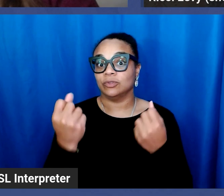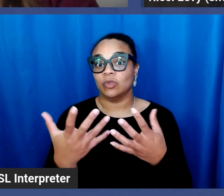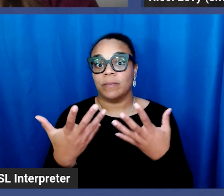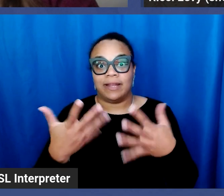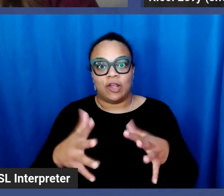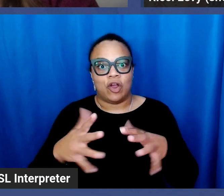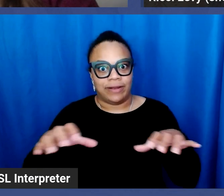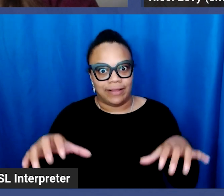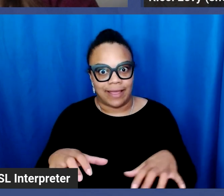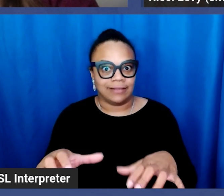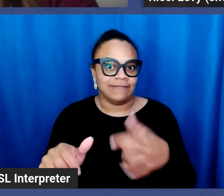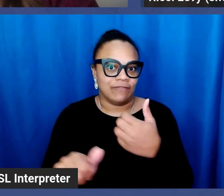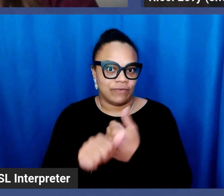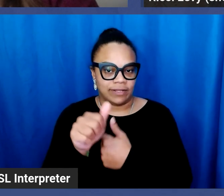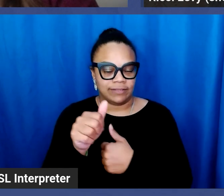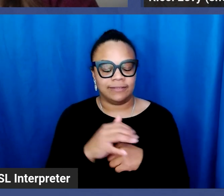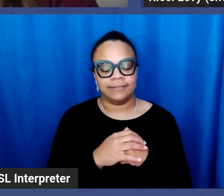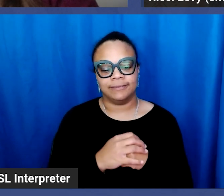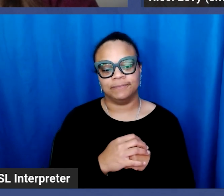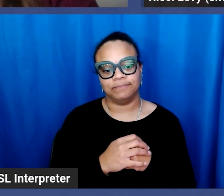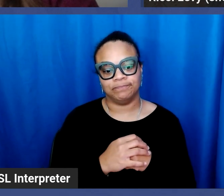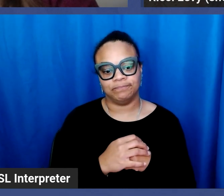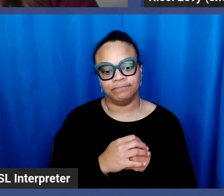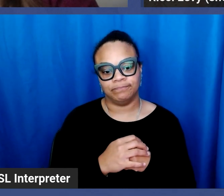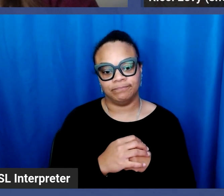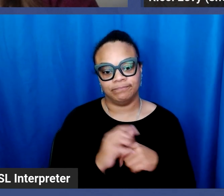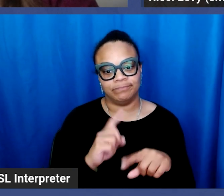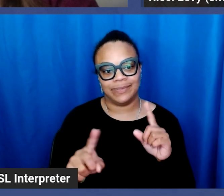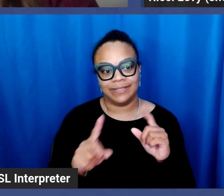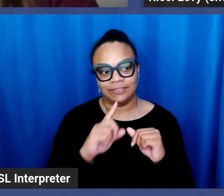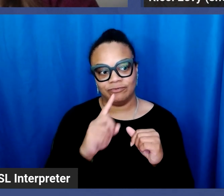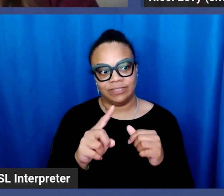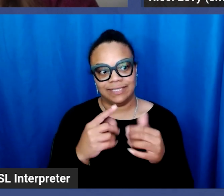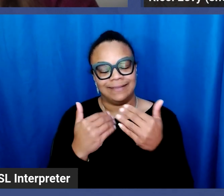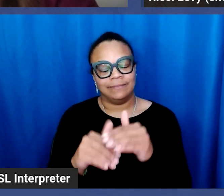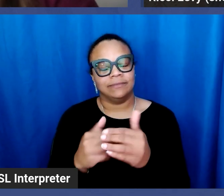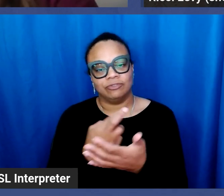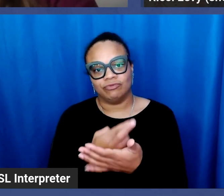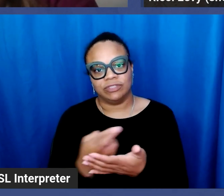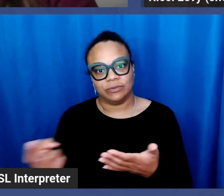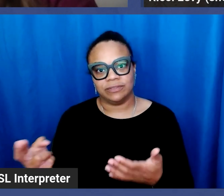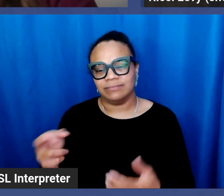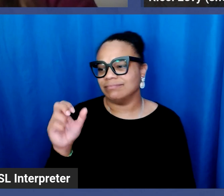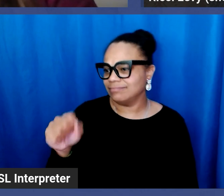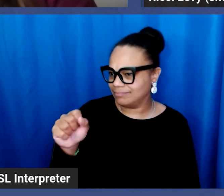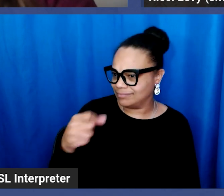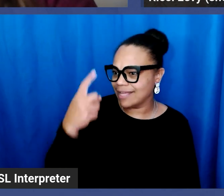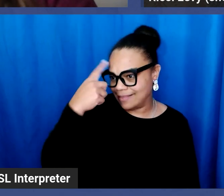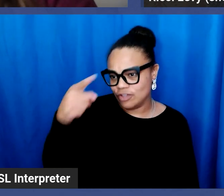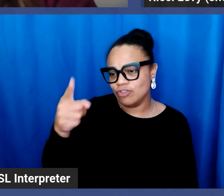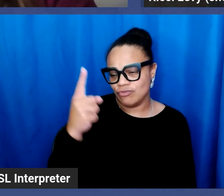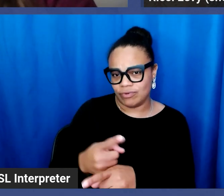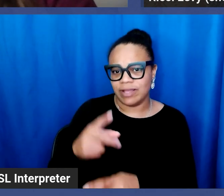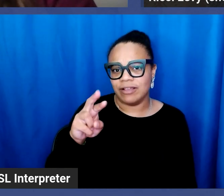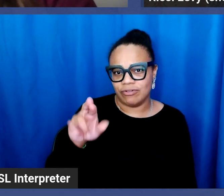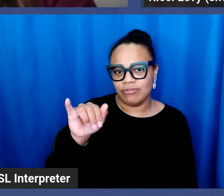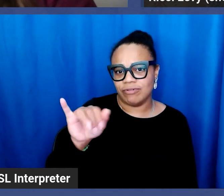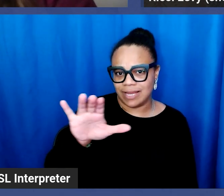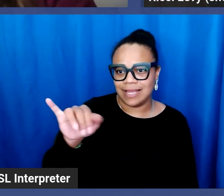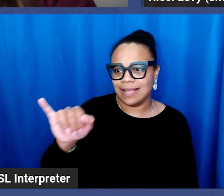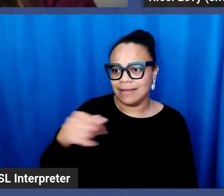activated threats with limited resources. Yeah, I think you're right, Ricky. Panic